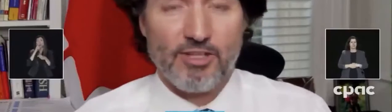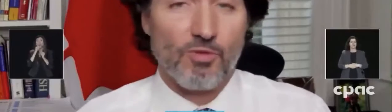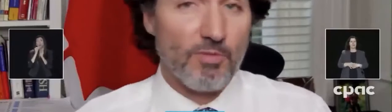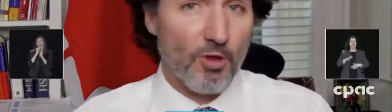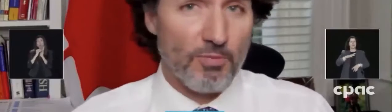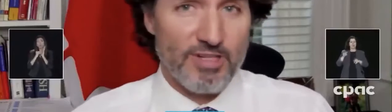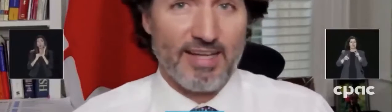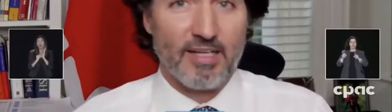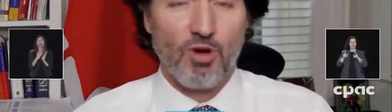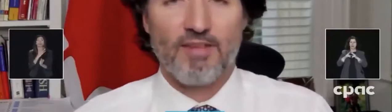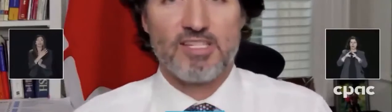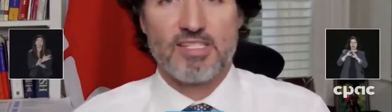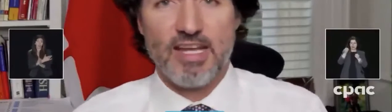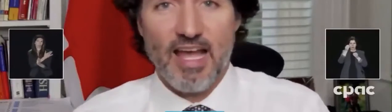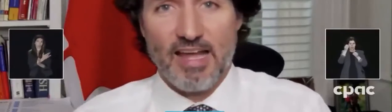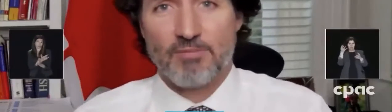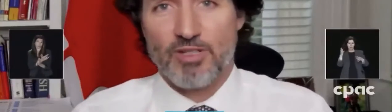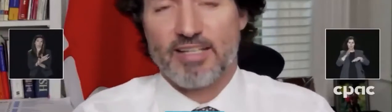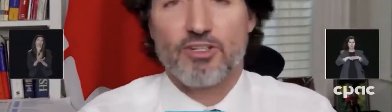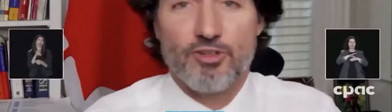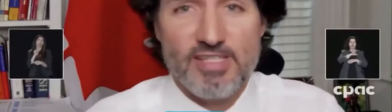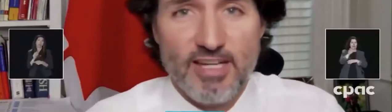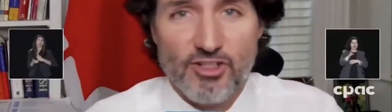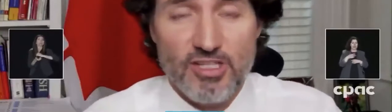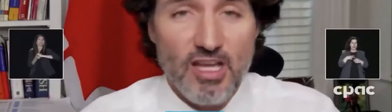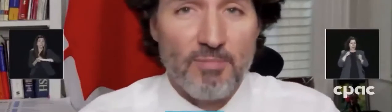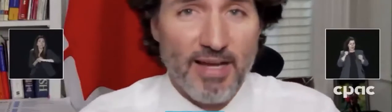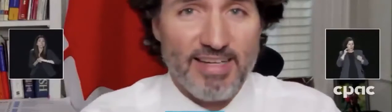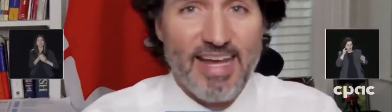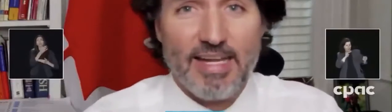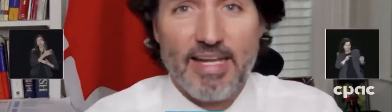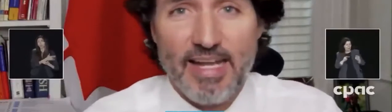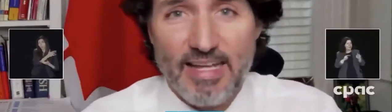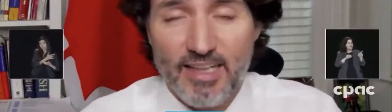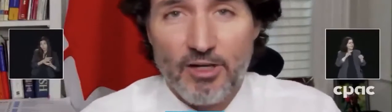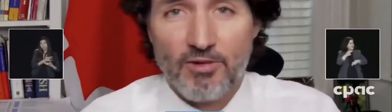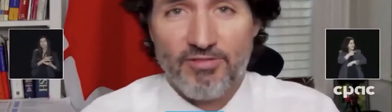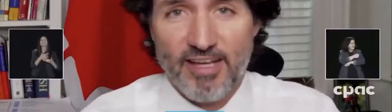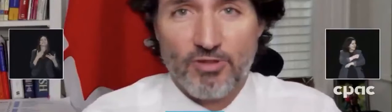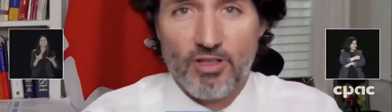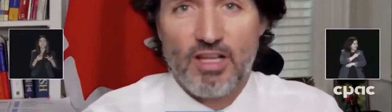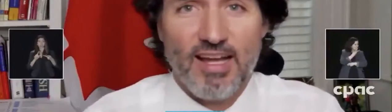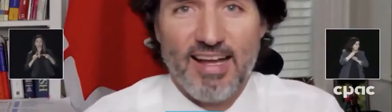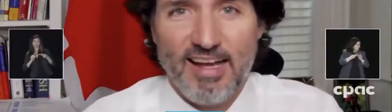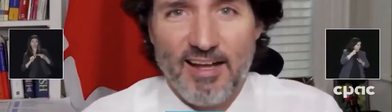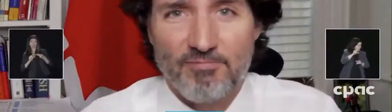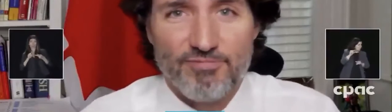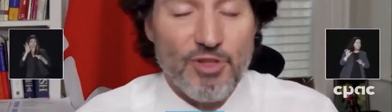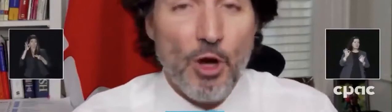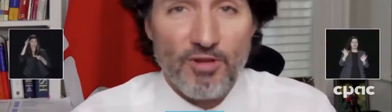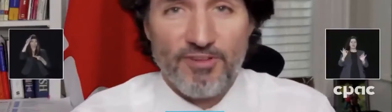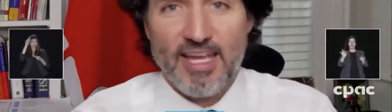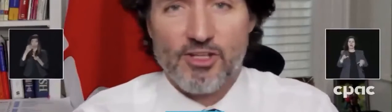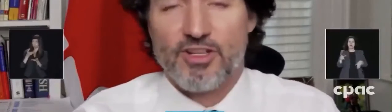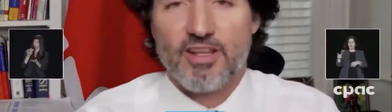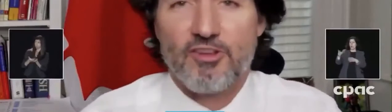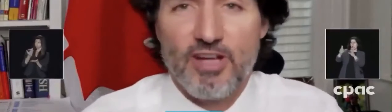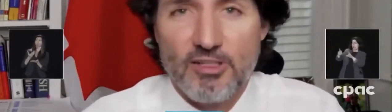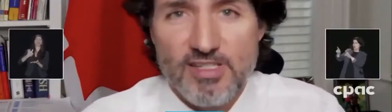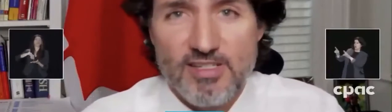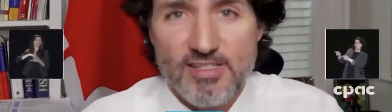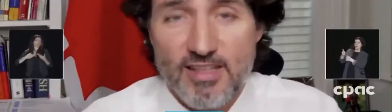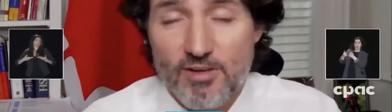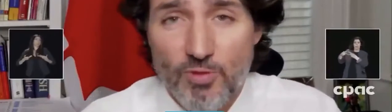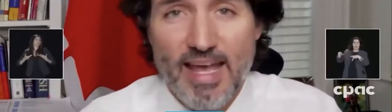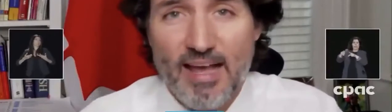we want to make sure we're both protecting privacy and protecting jurisdictions, but getting a clear federal notification that